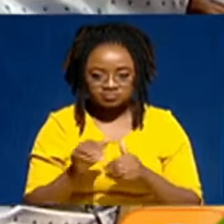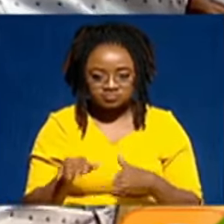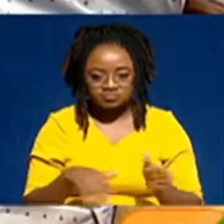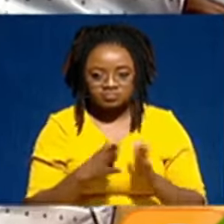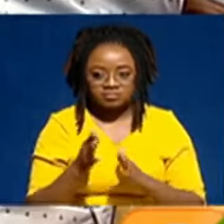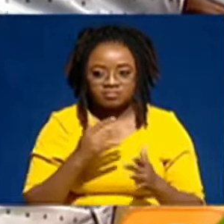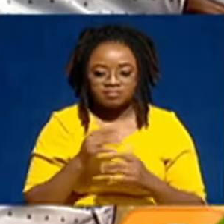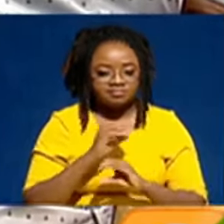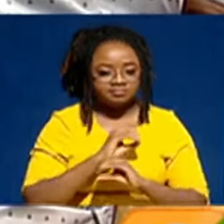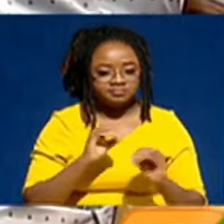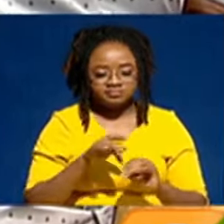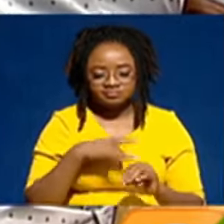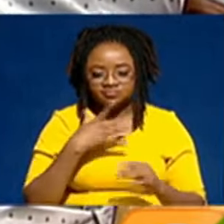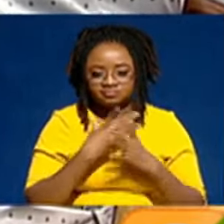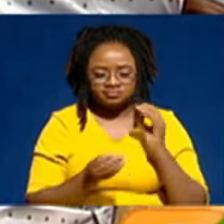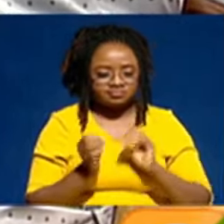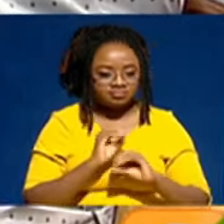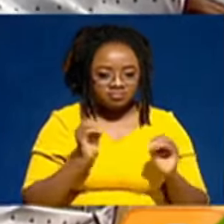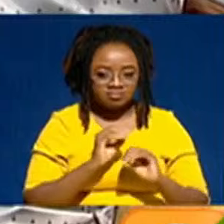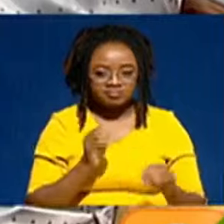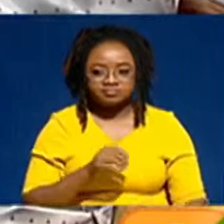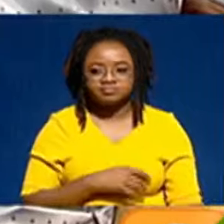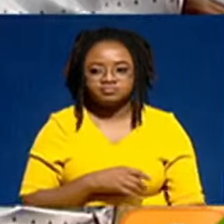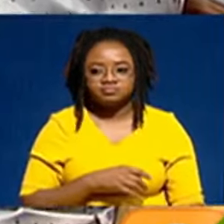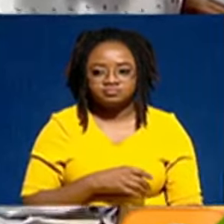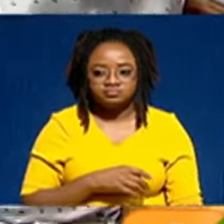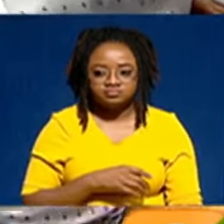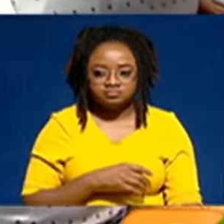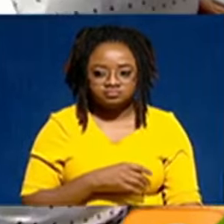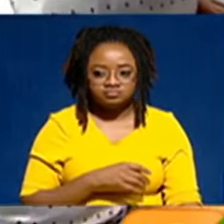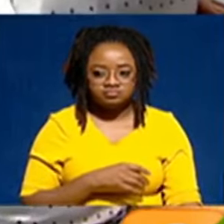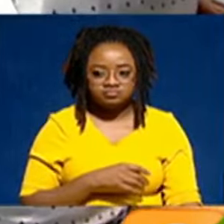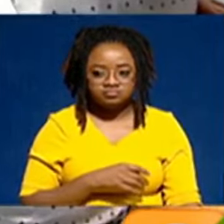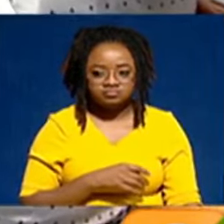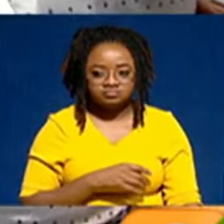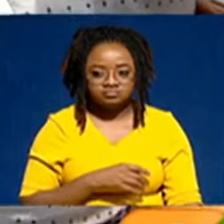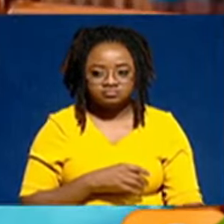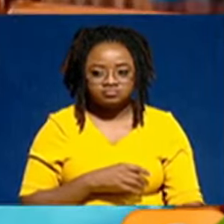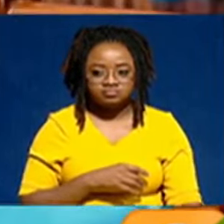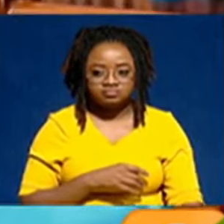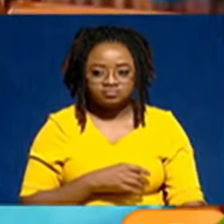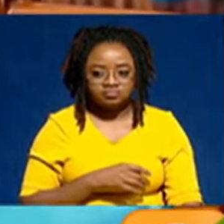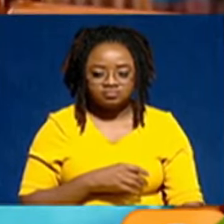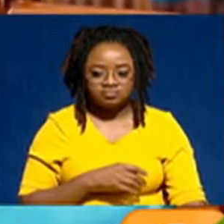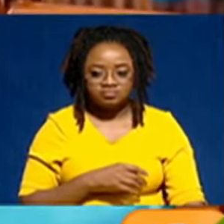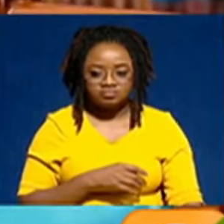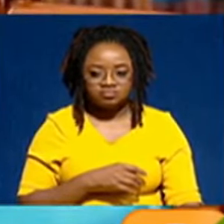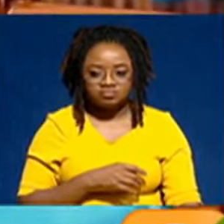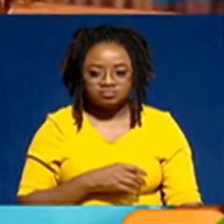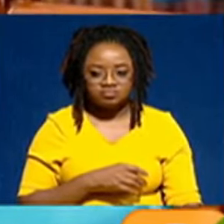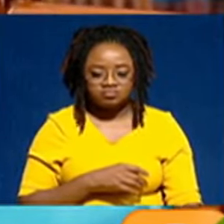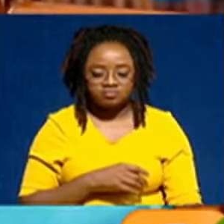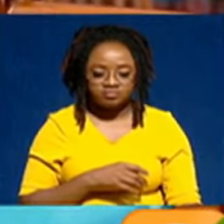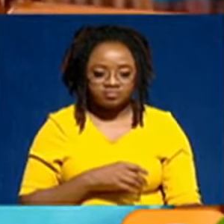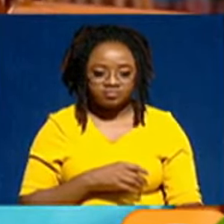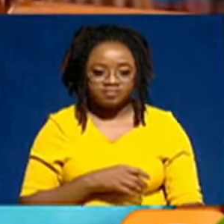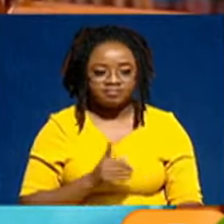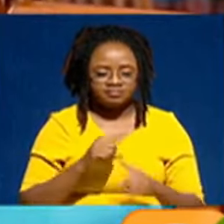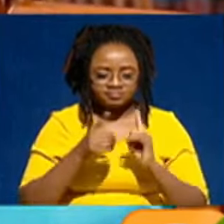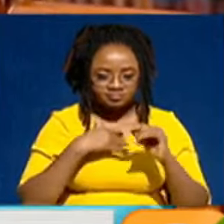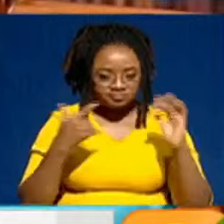represented them. No regrets leaving the AGM or dinner party. Yeah, it's for a good cause. I think at AK, the first thing I'd like to say is